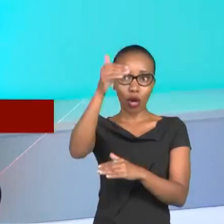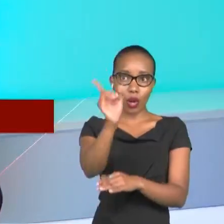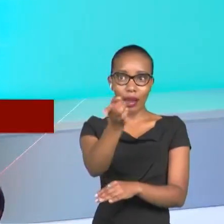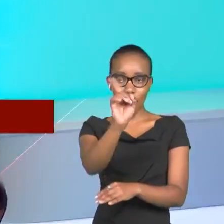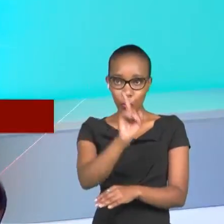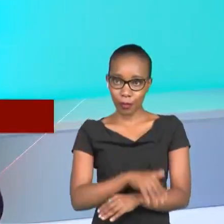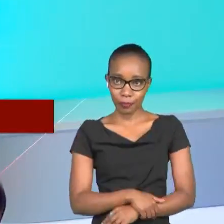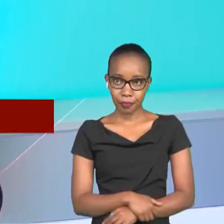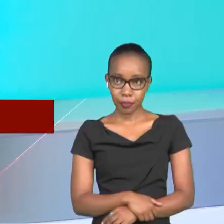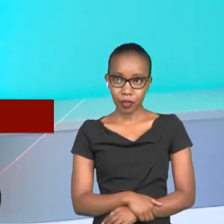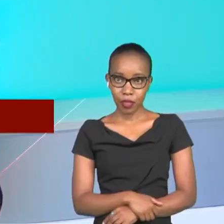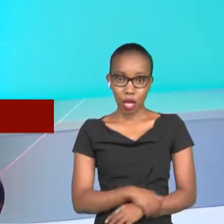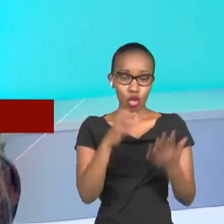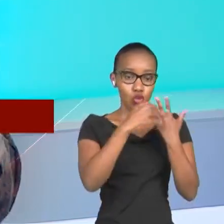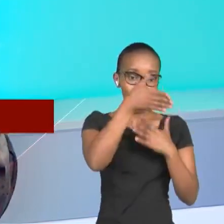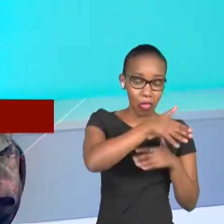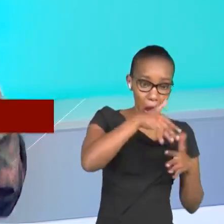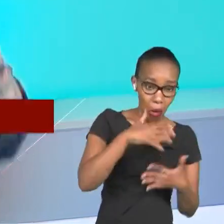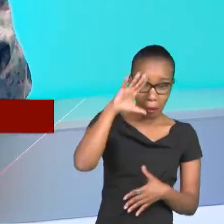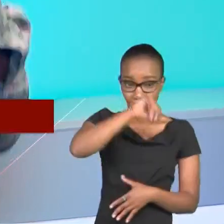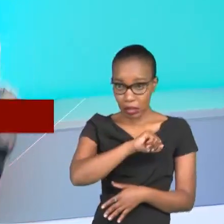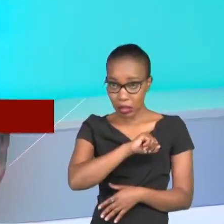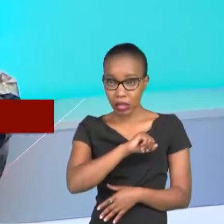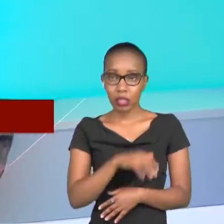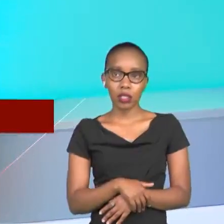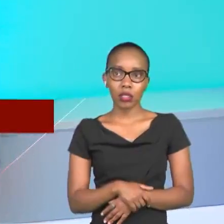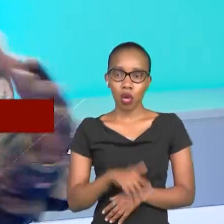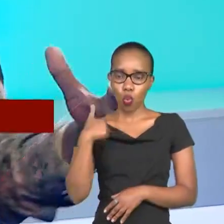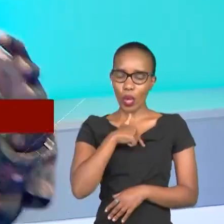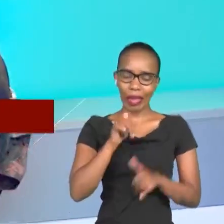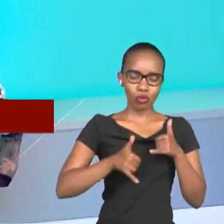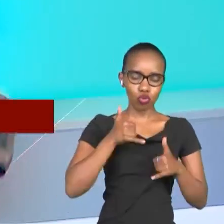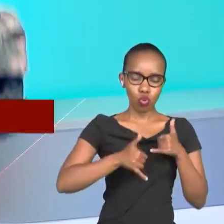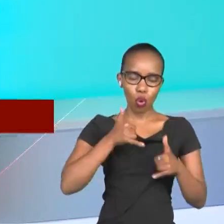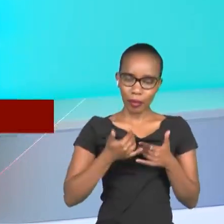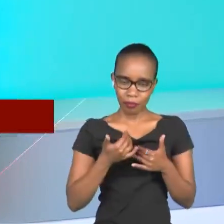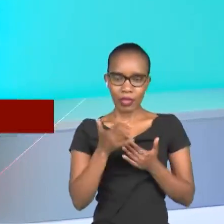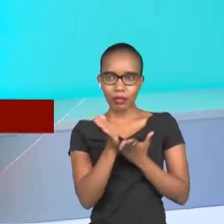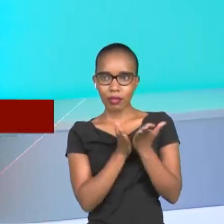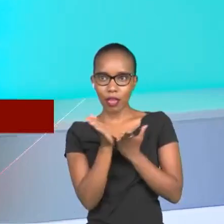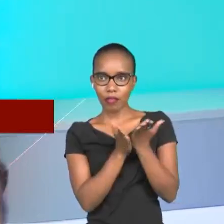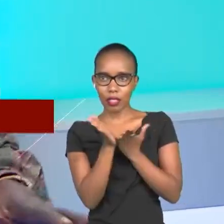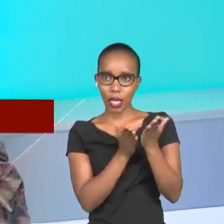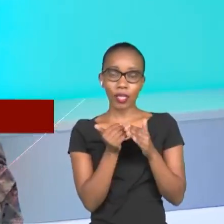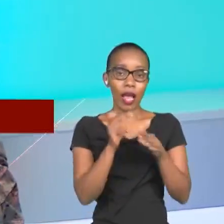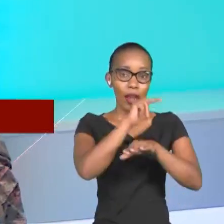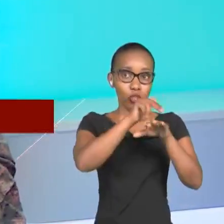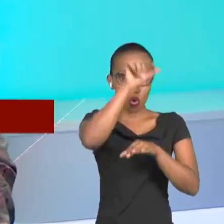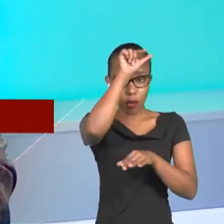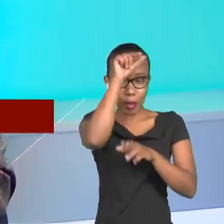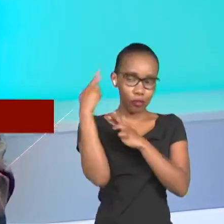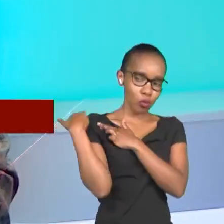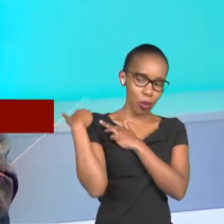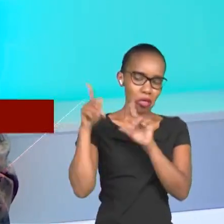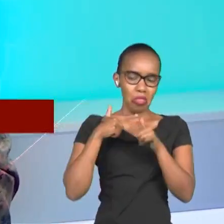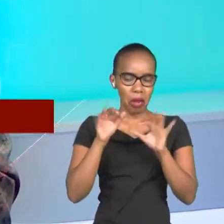we're saying, whether the Sonko is there or not, as long as we are enjoying these services under the umbrella of the national government, we